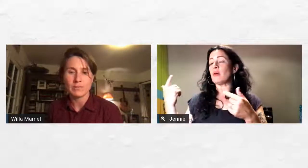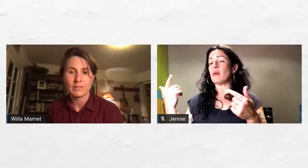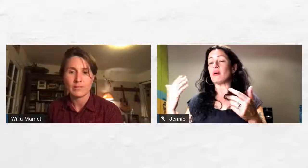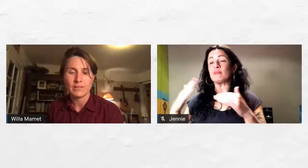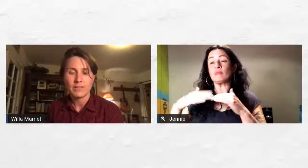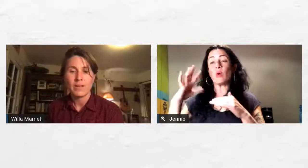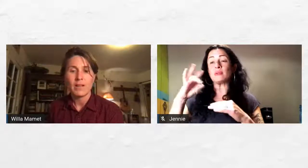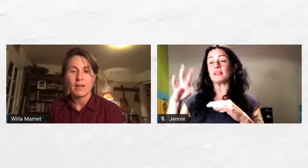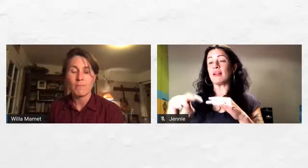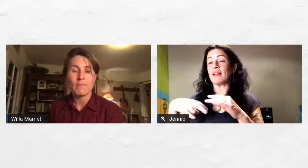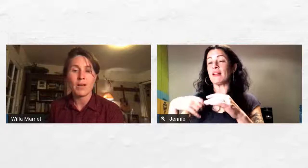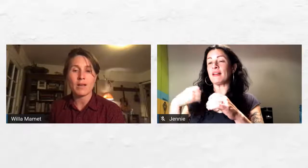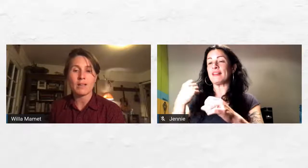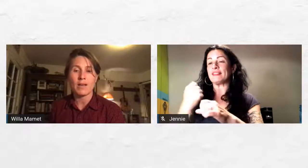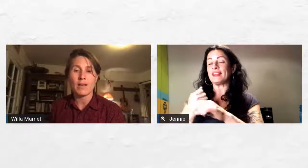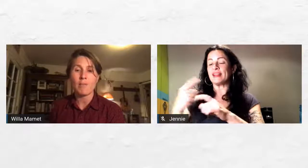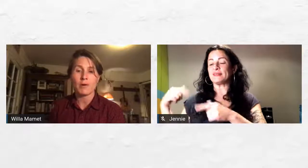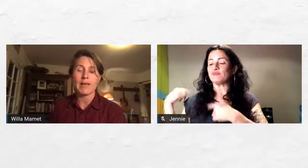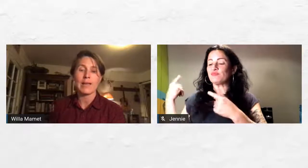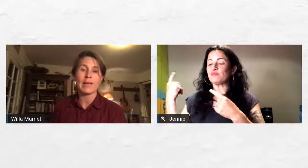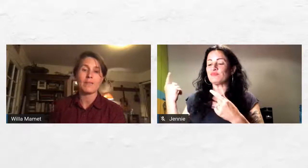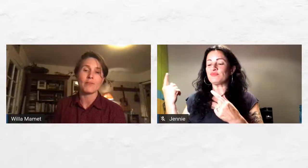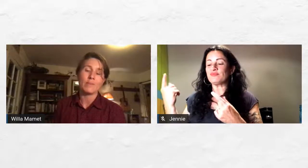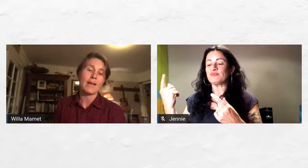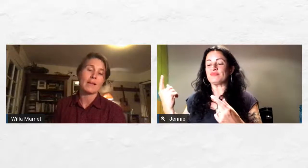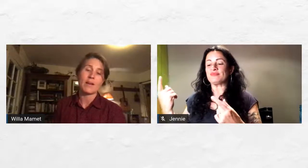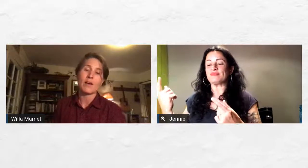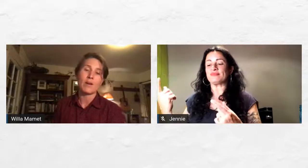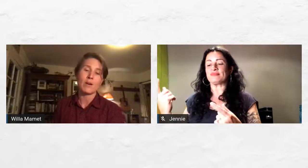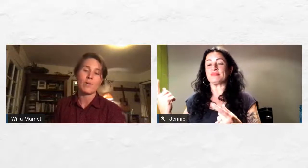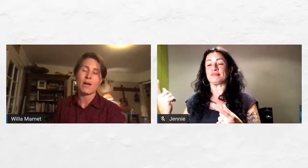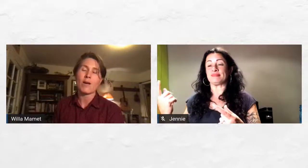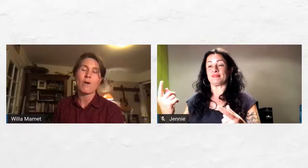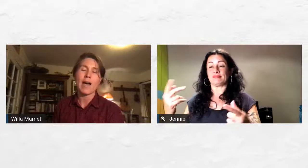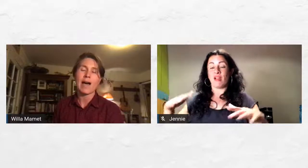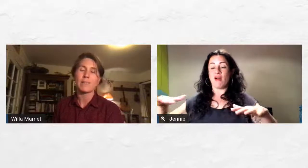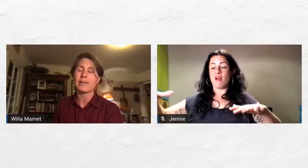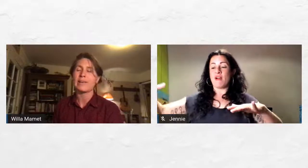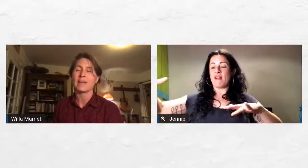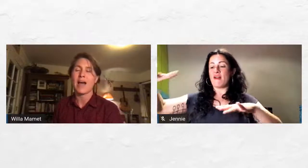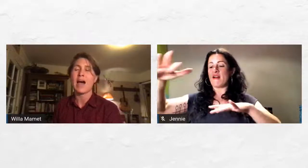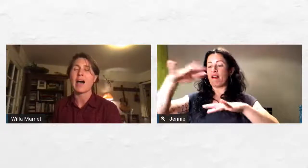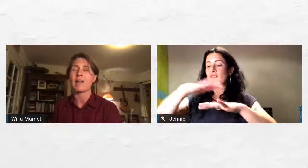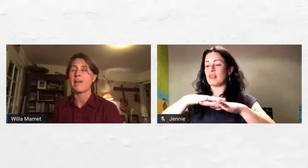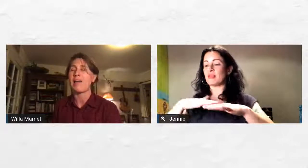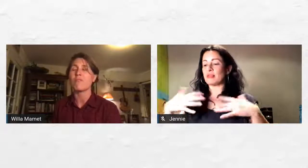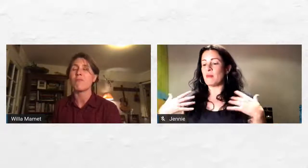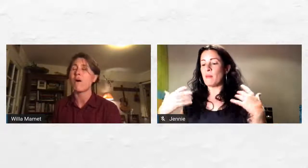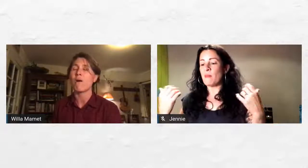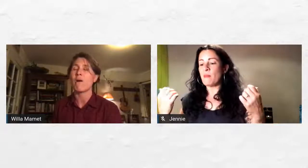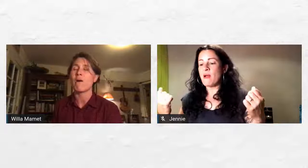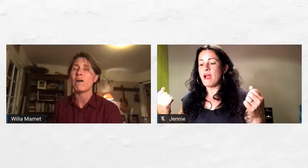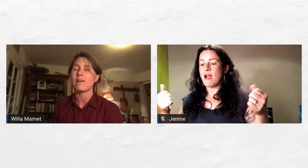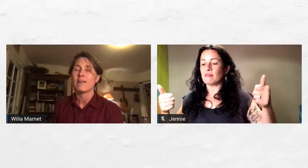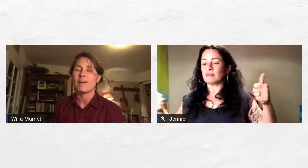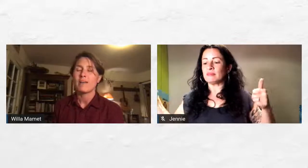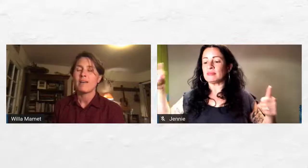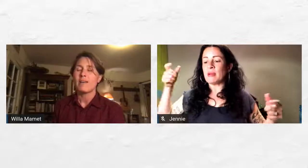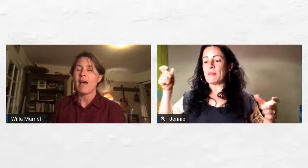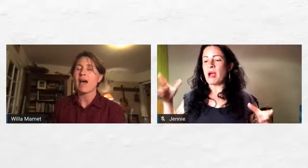more, among the brave commander where wild beasts howl and